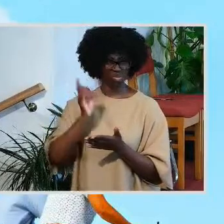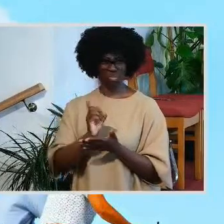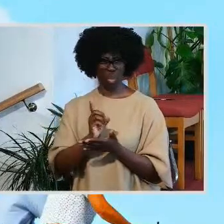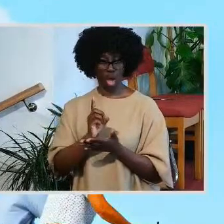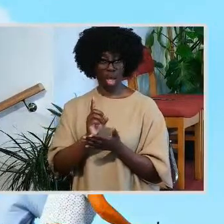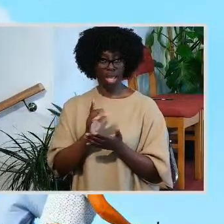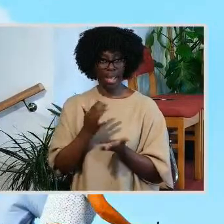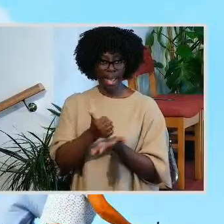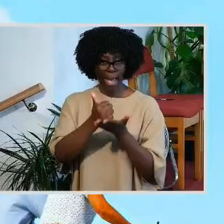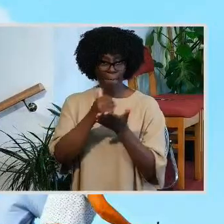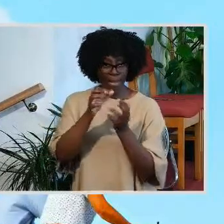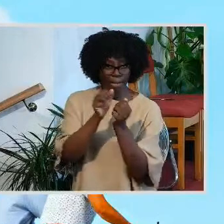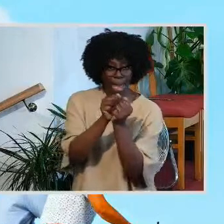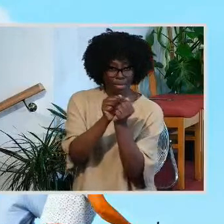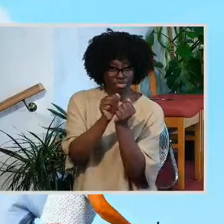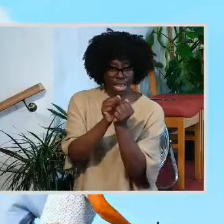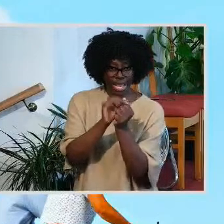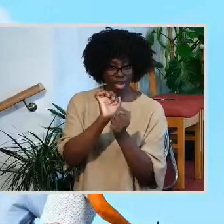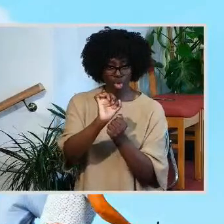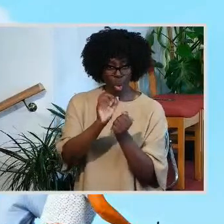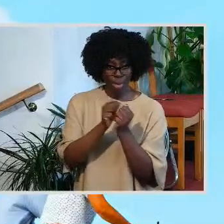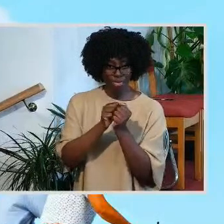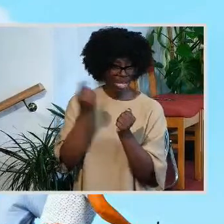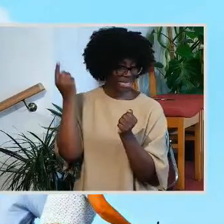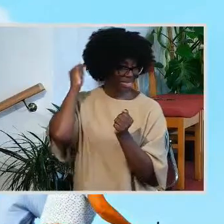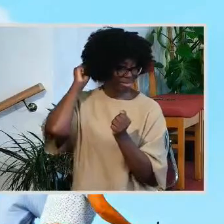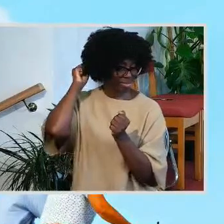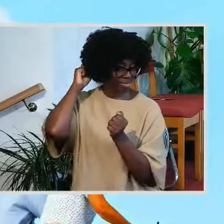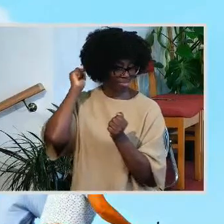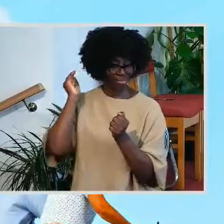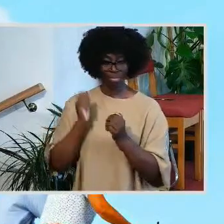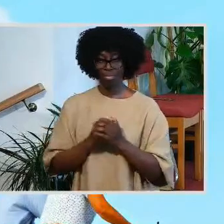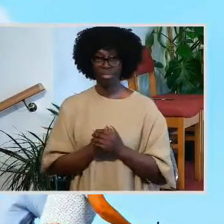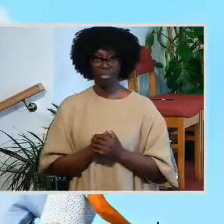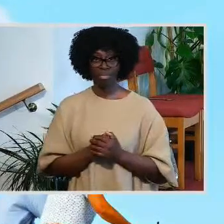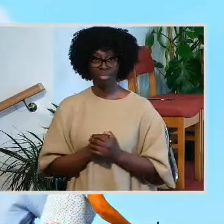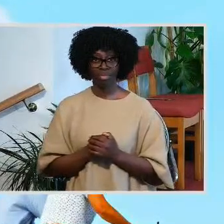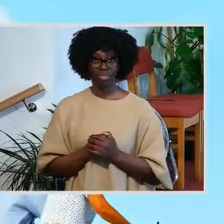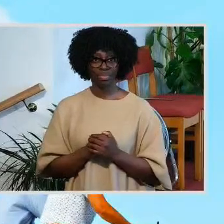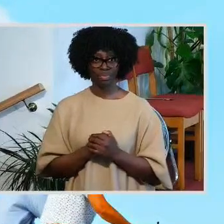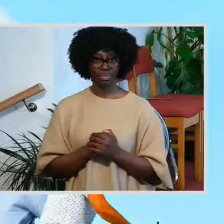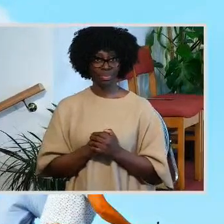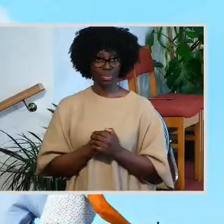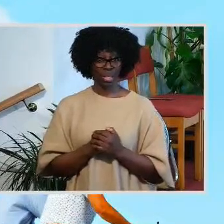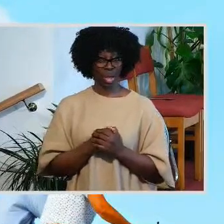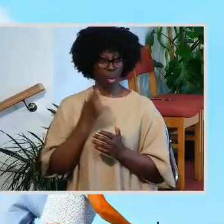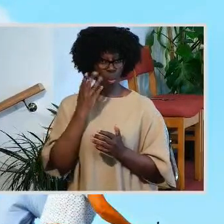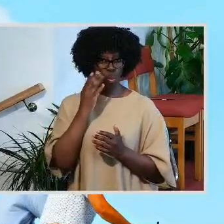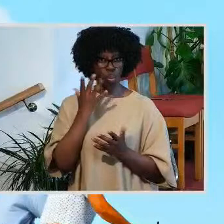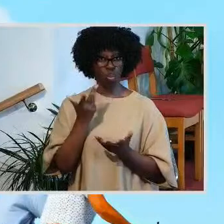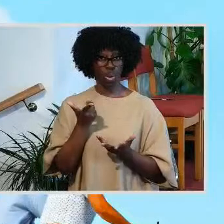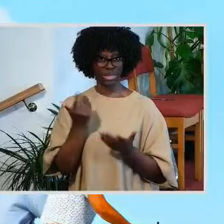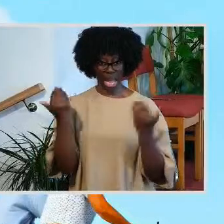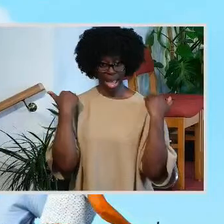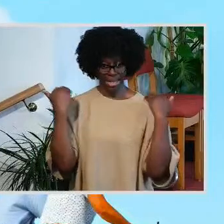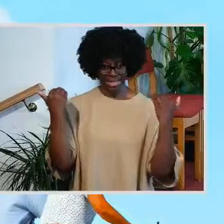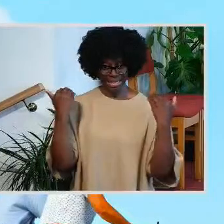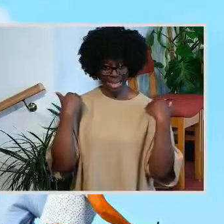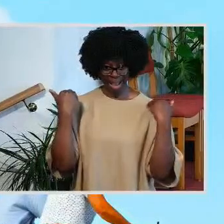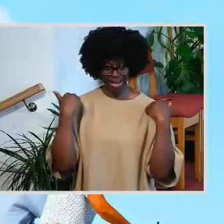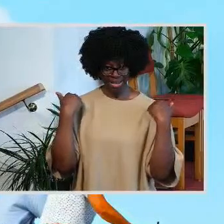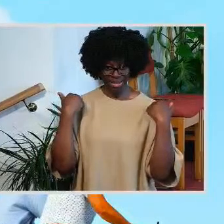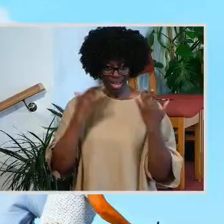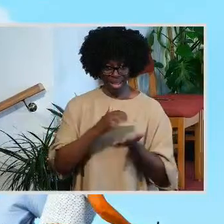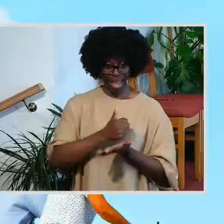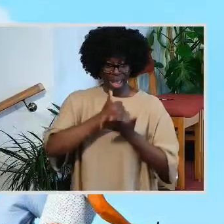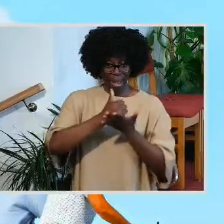study that they did, when people exercise more, they saw that the volume of that hippocampus grew, and that's a positive sign that